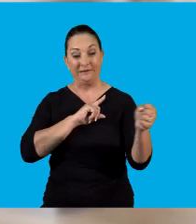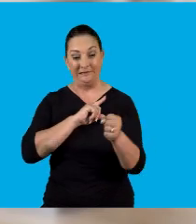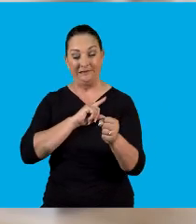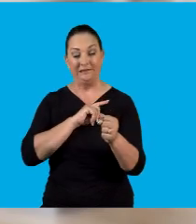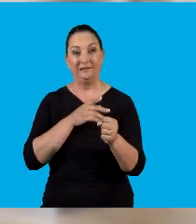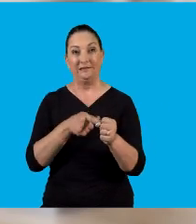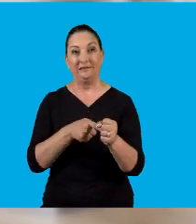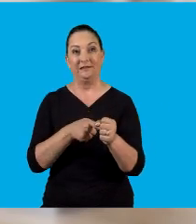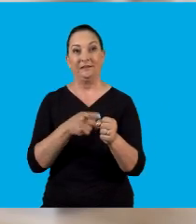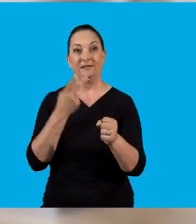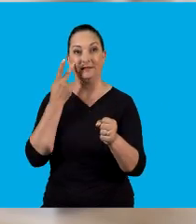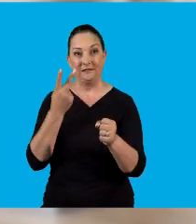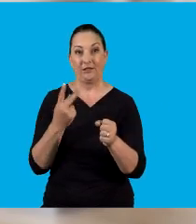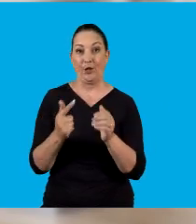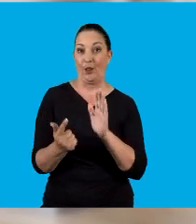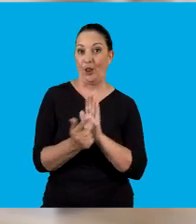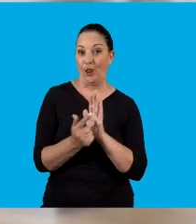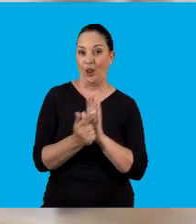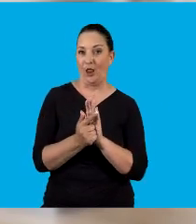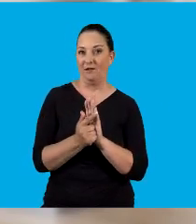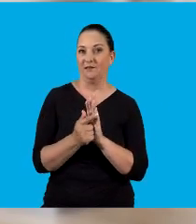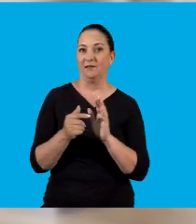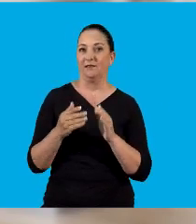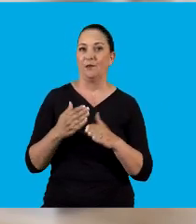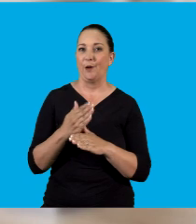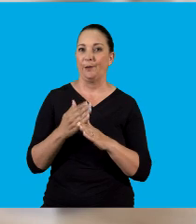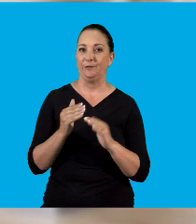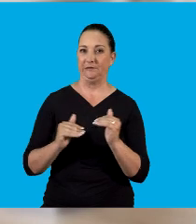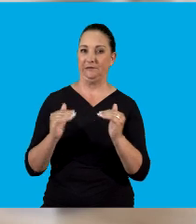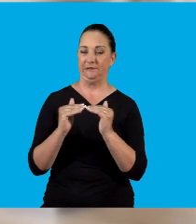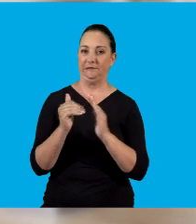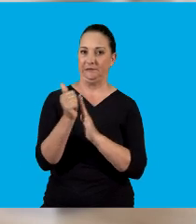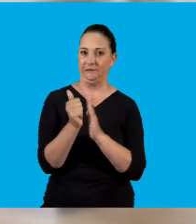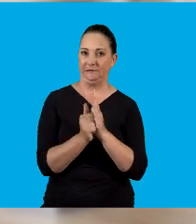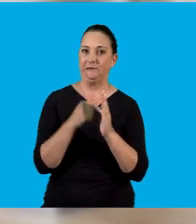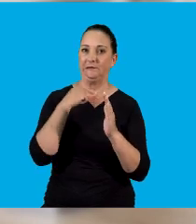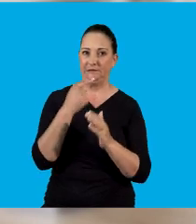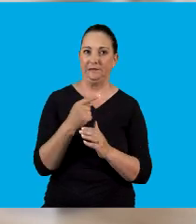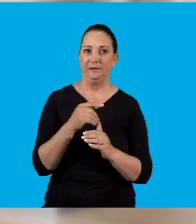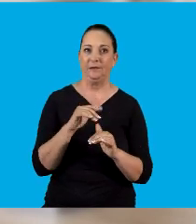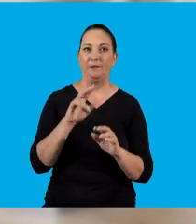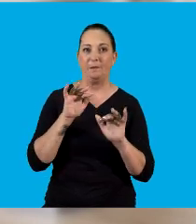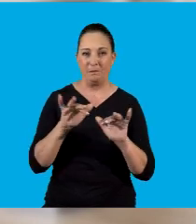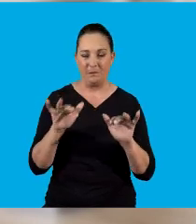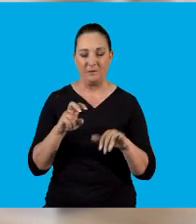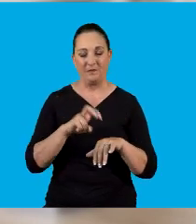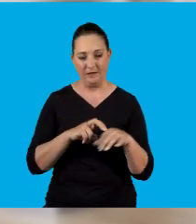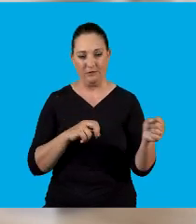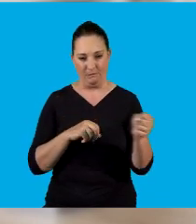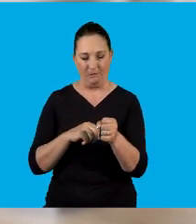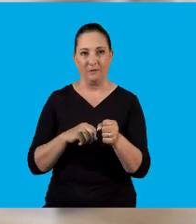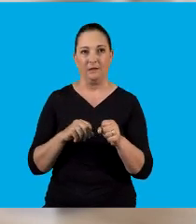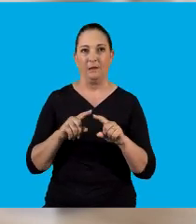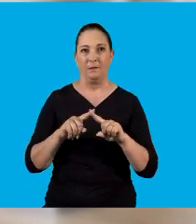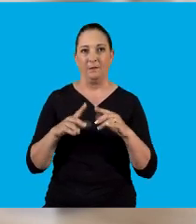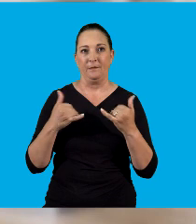they like, sometimes it's because of legislation, the Employment Equity Act, which says that you need to employ people on equal